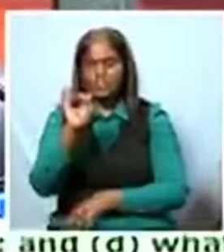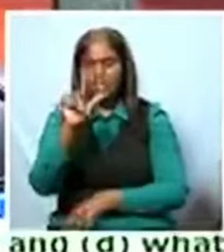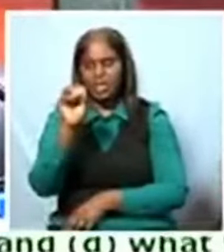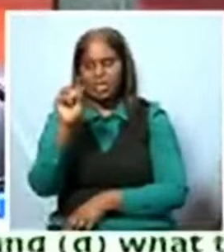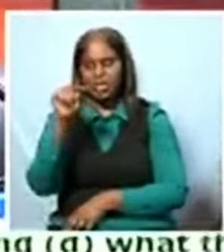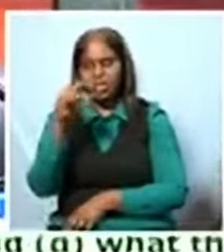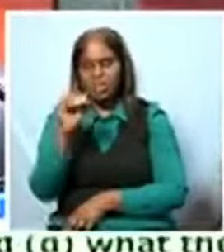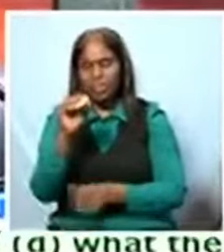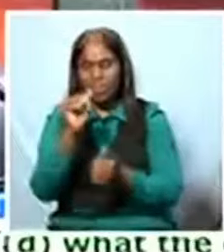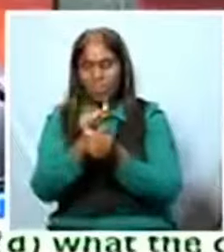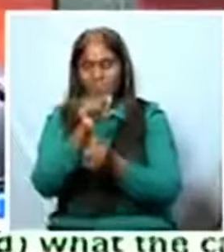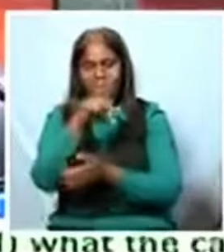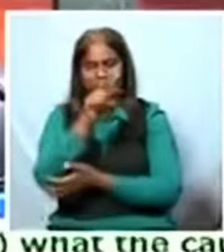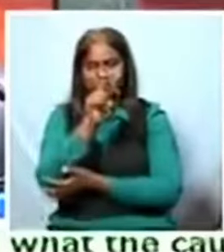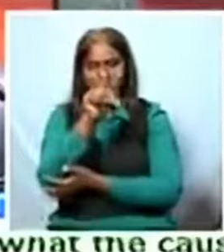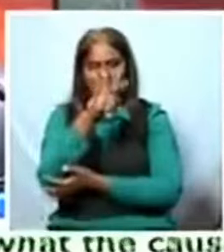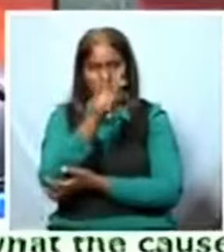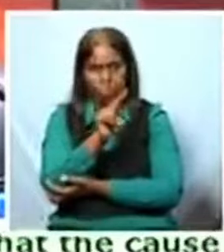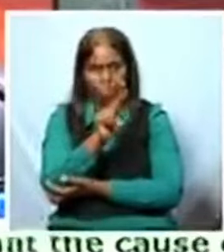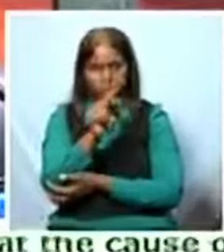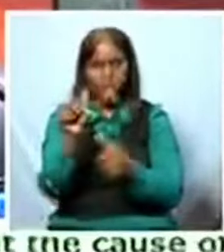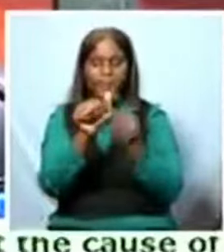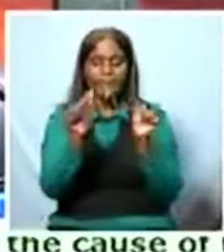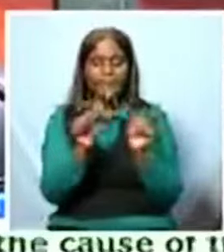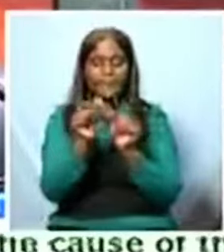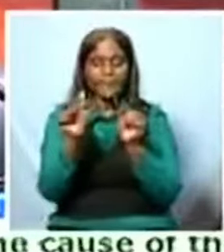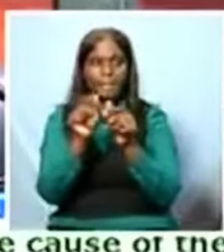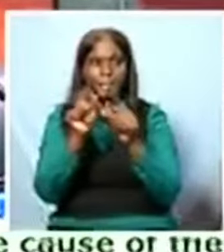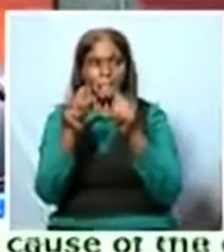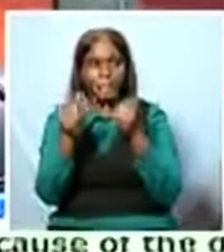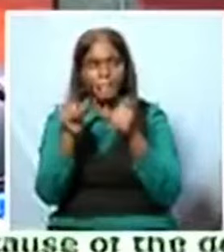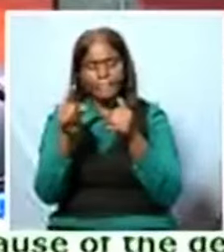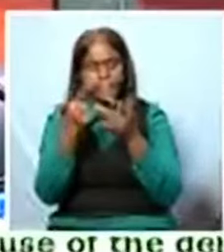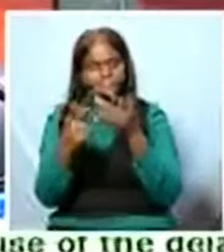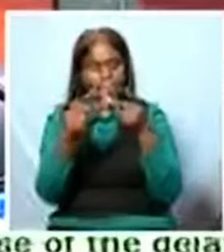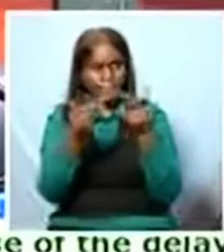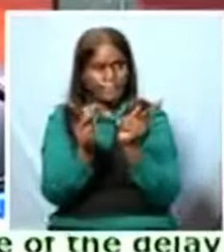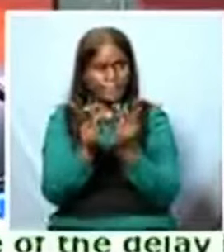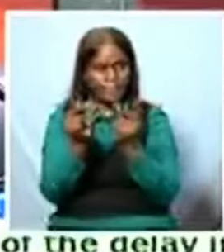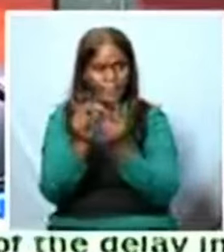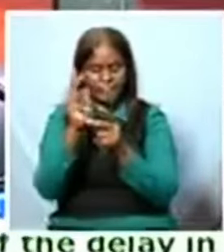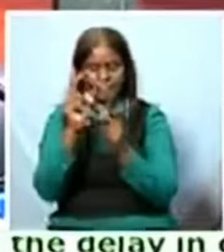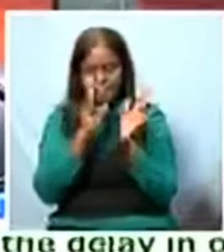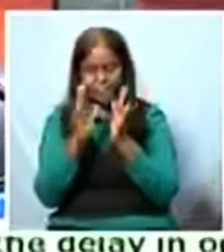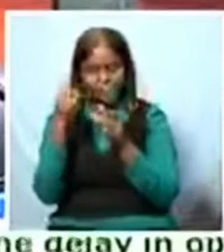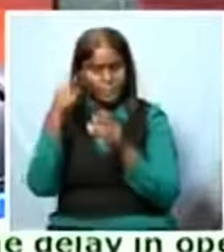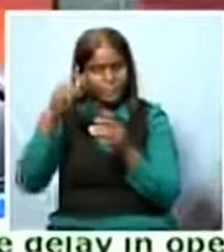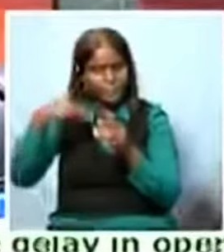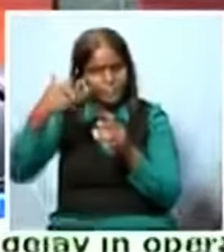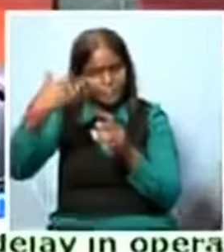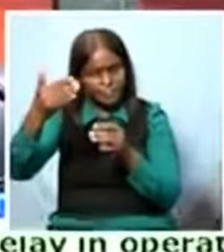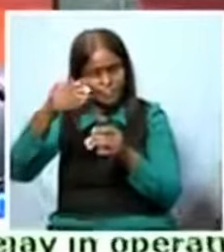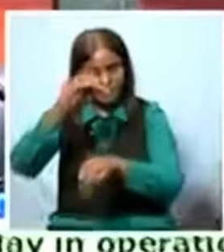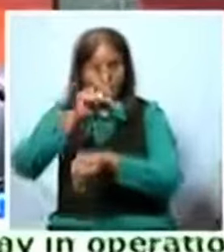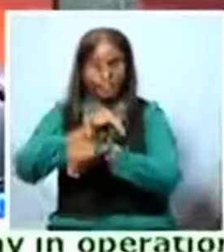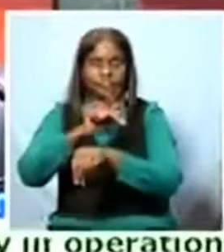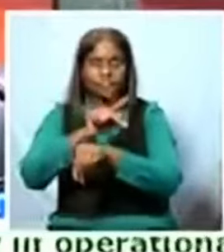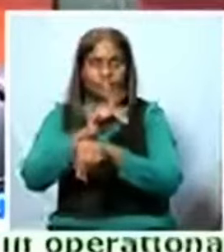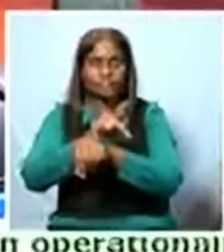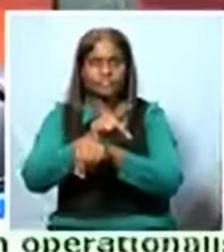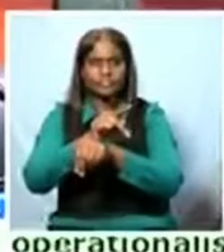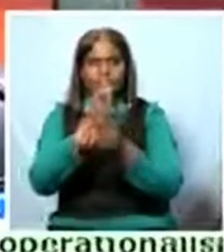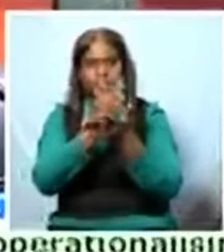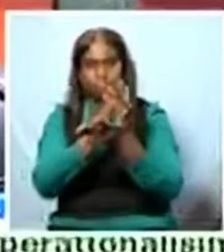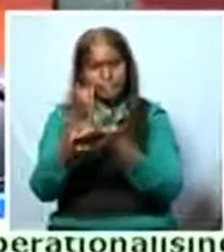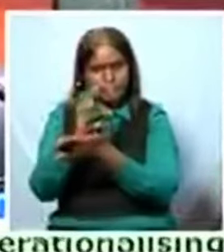and Mpungu areas. However, these sites will be considered for further project